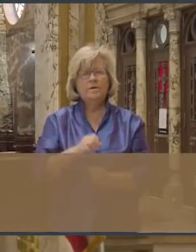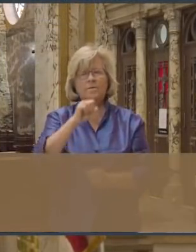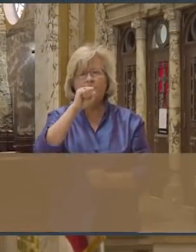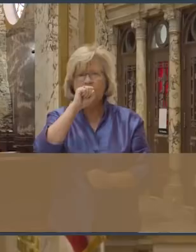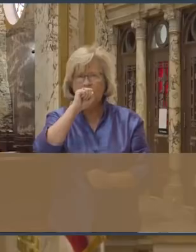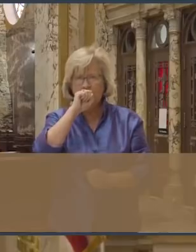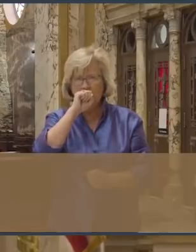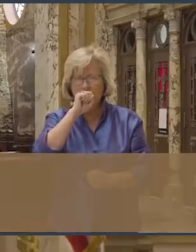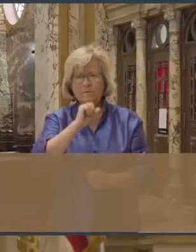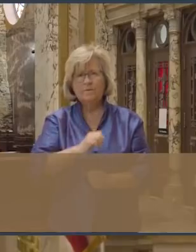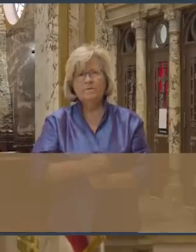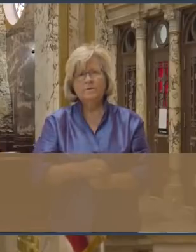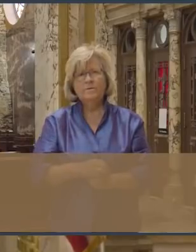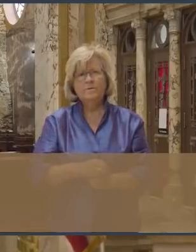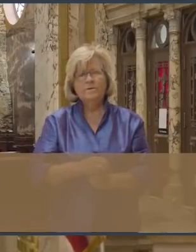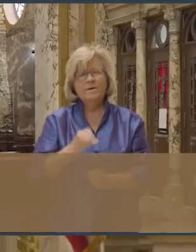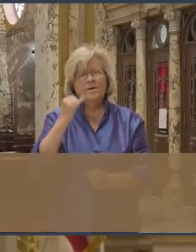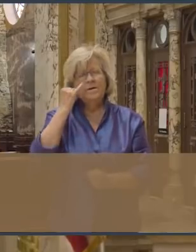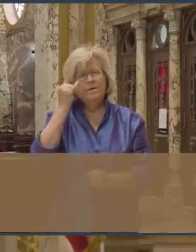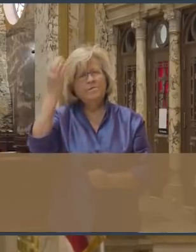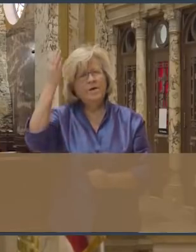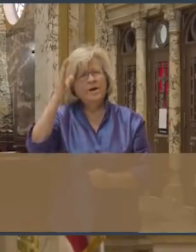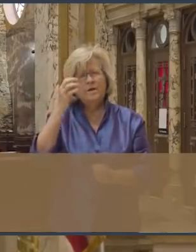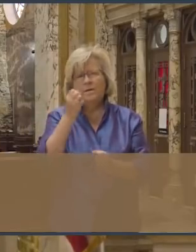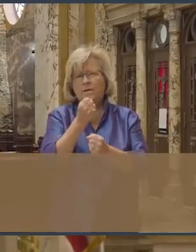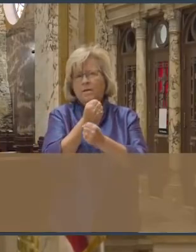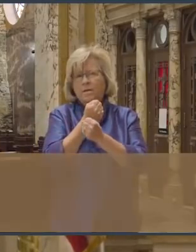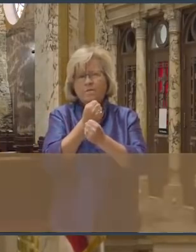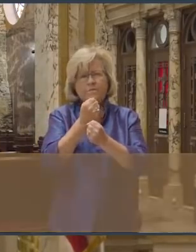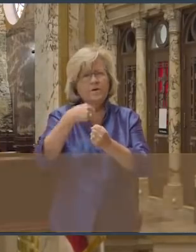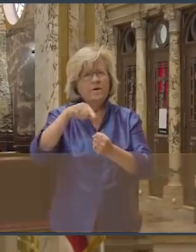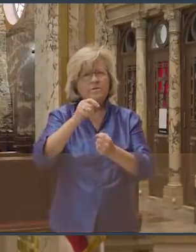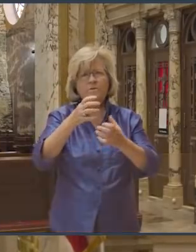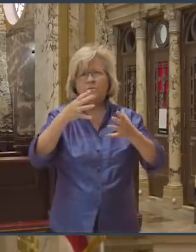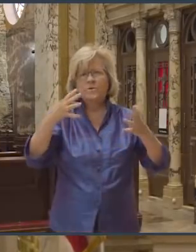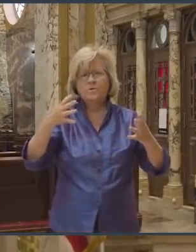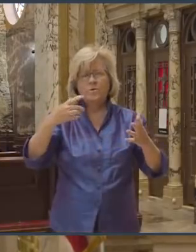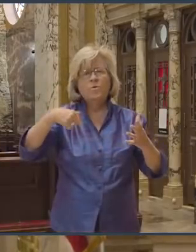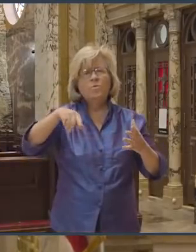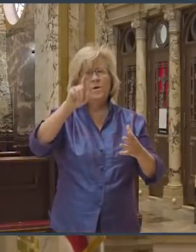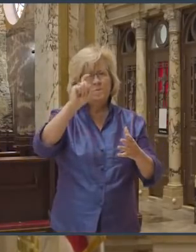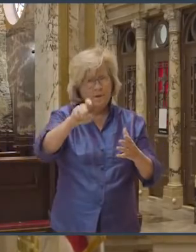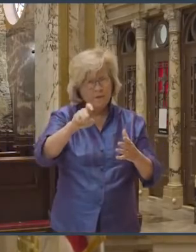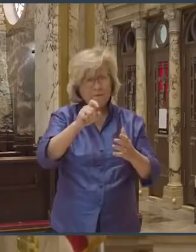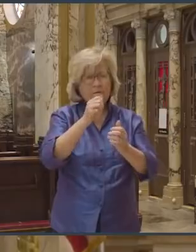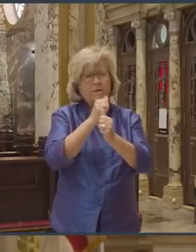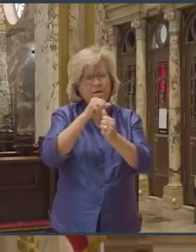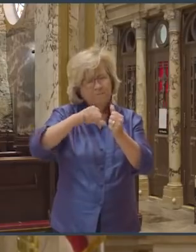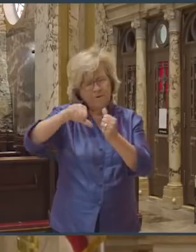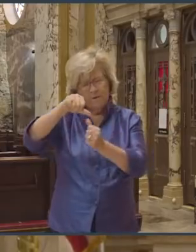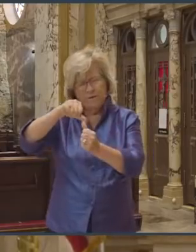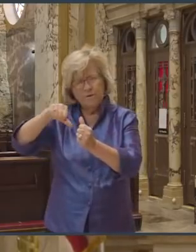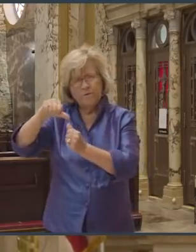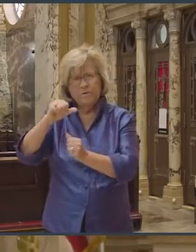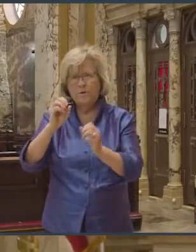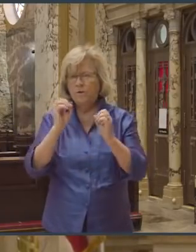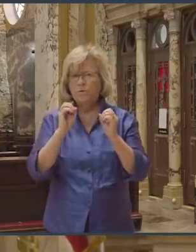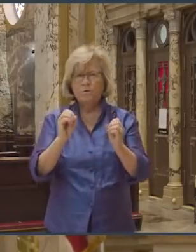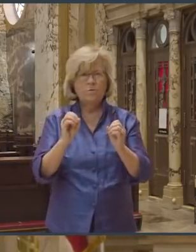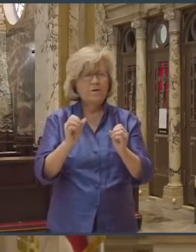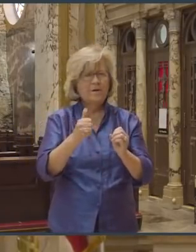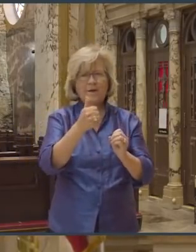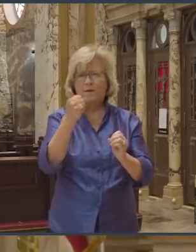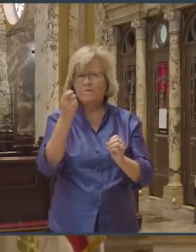Beloved, if God so loved us, we also must love one another. No one has ever